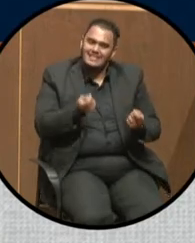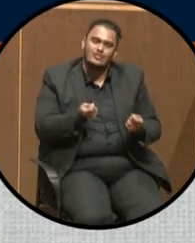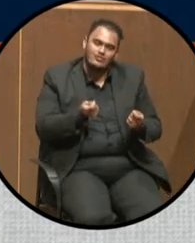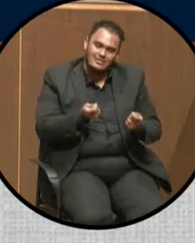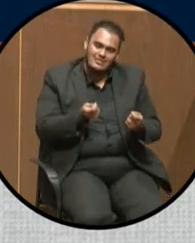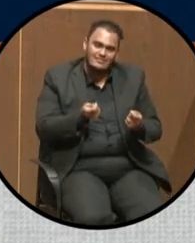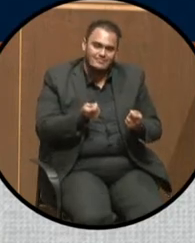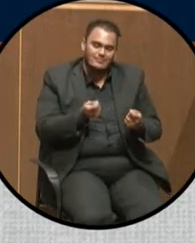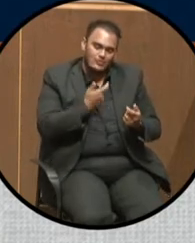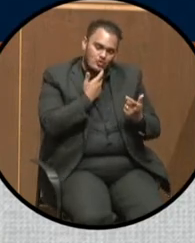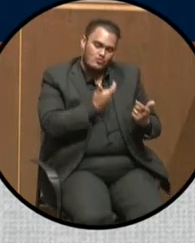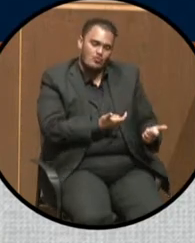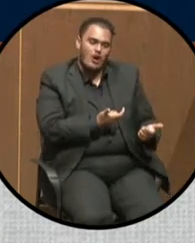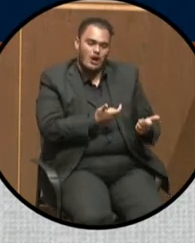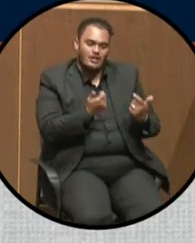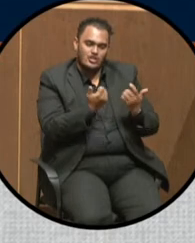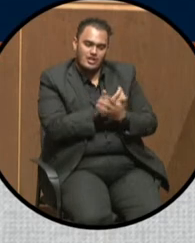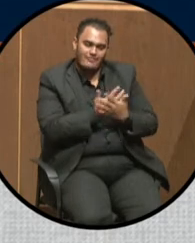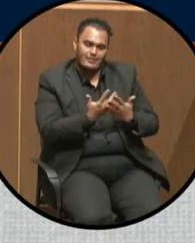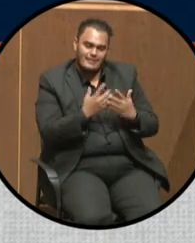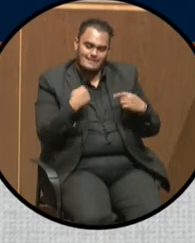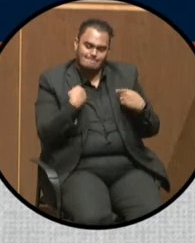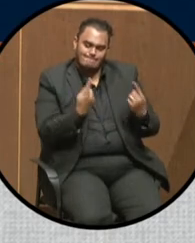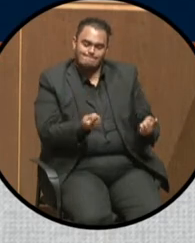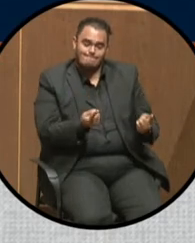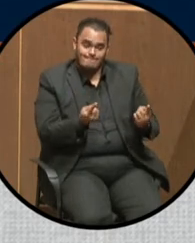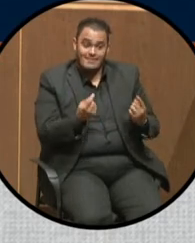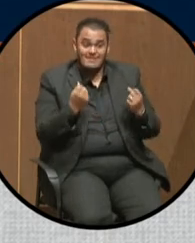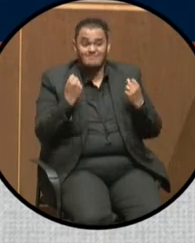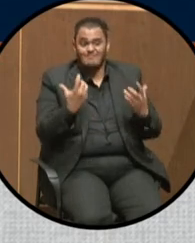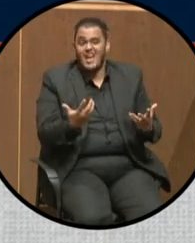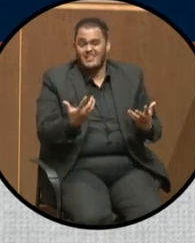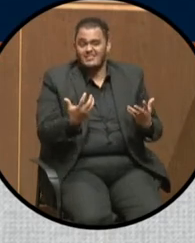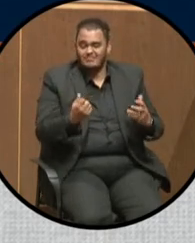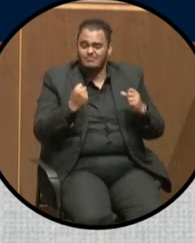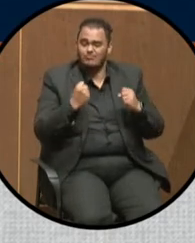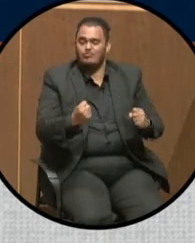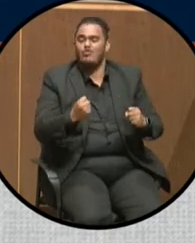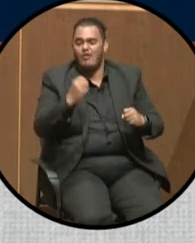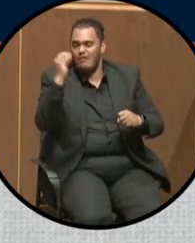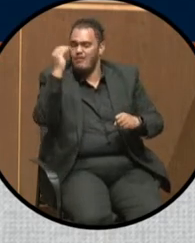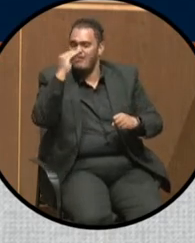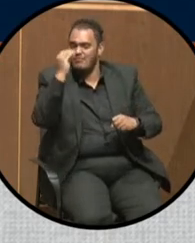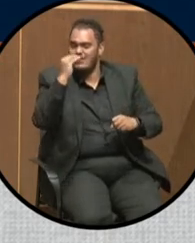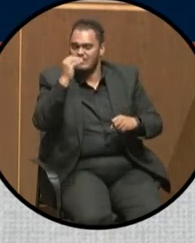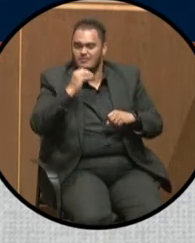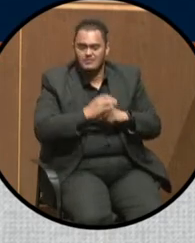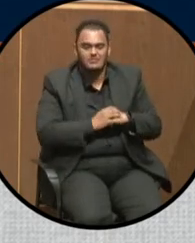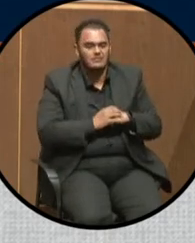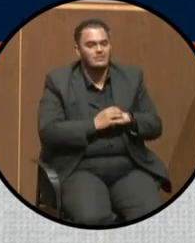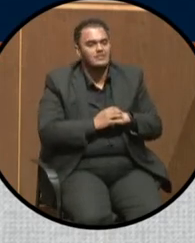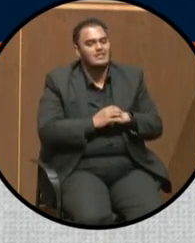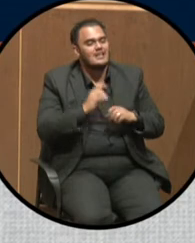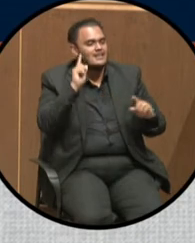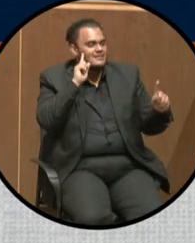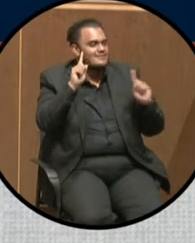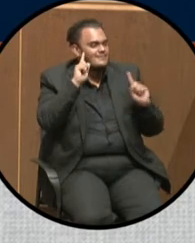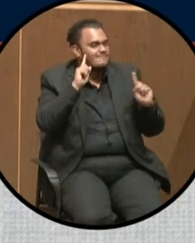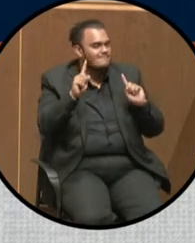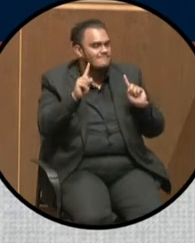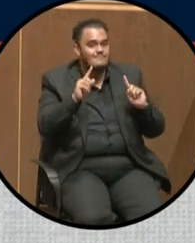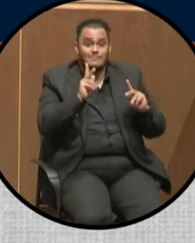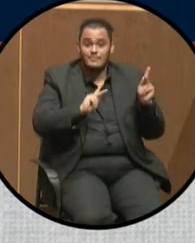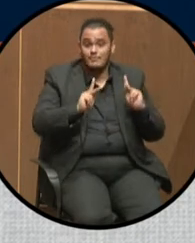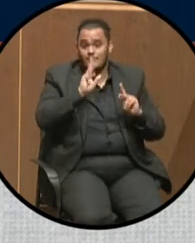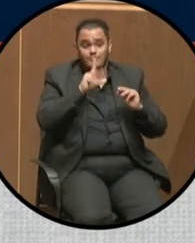know, like the previous caller said, there's a lot of very strong opinions. One of the things that I keep hearing about is science, which,